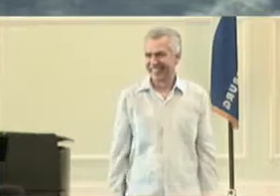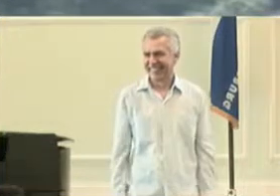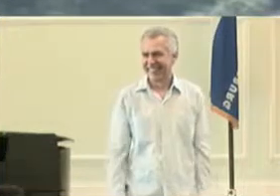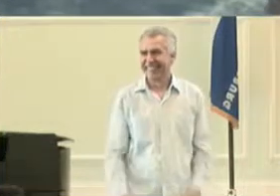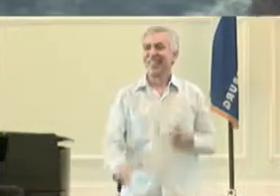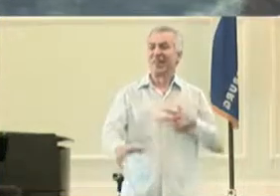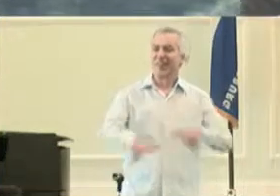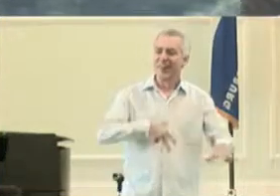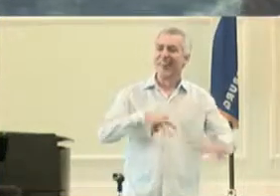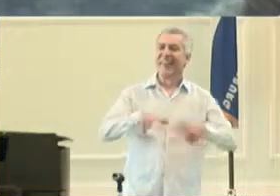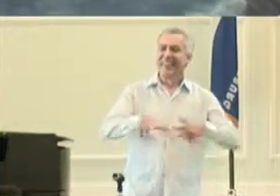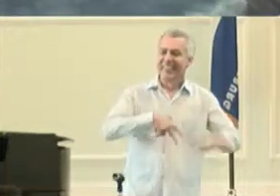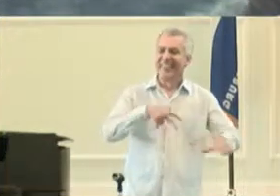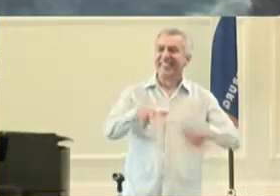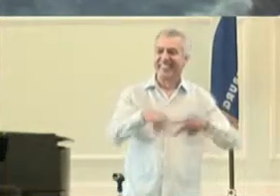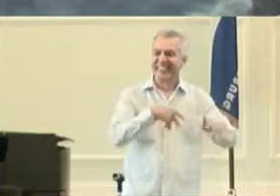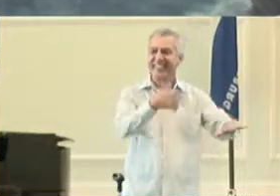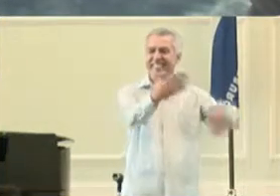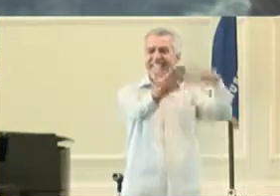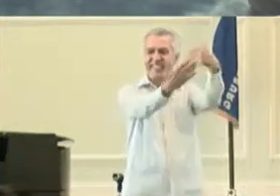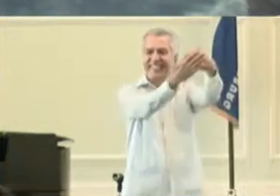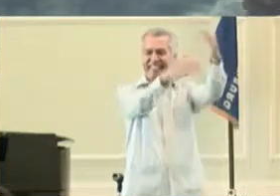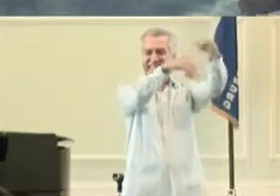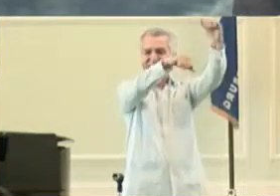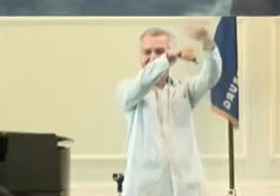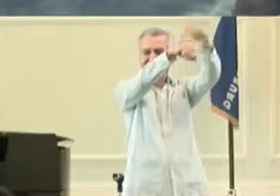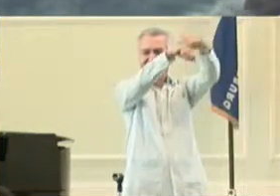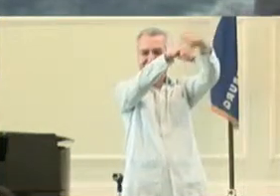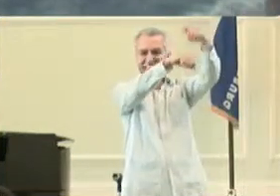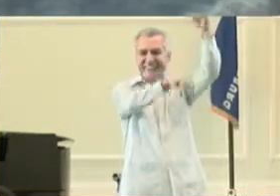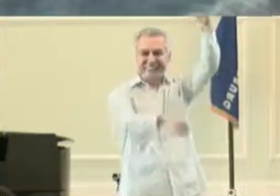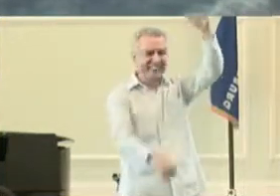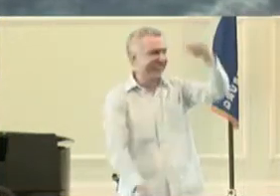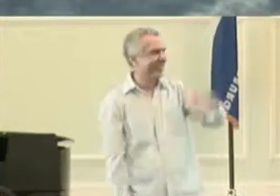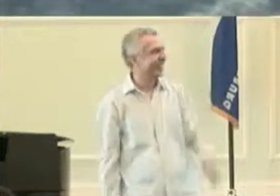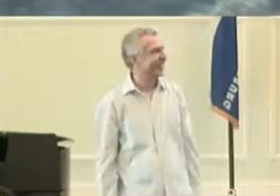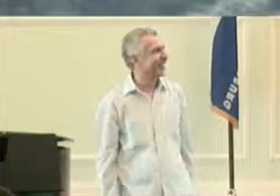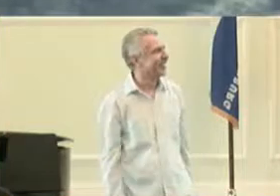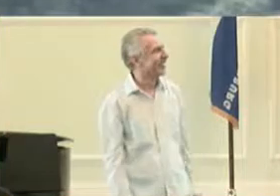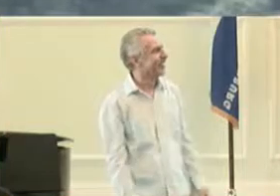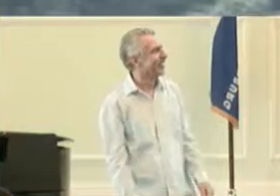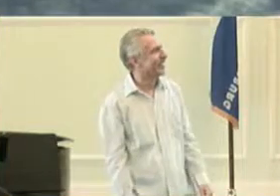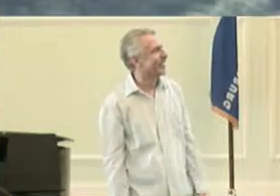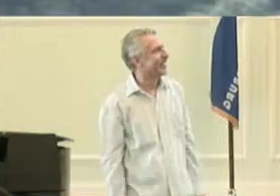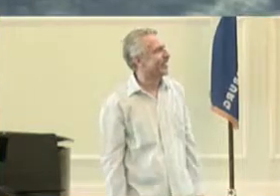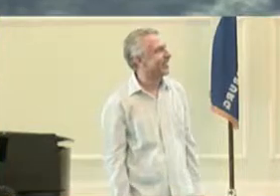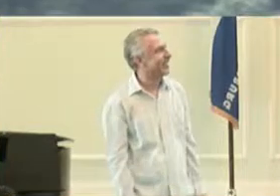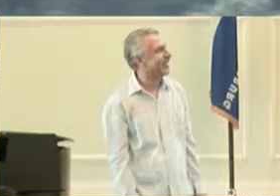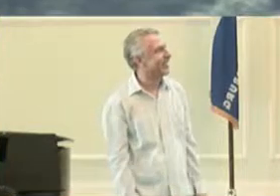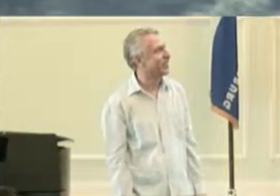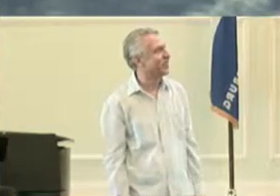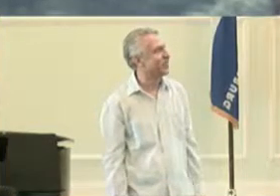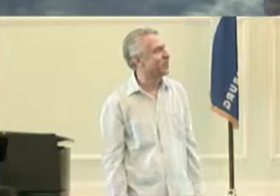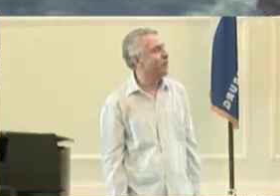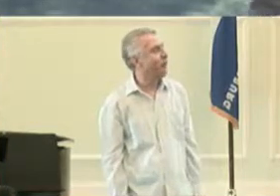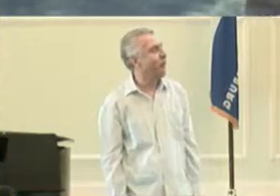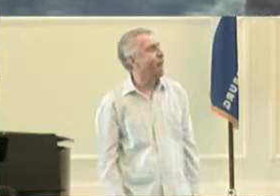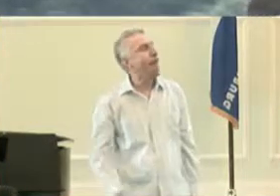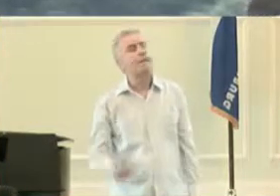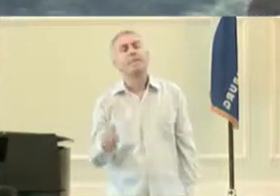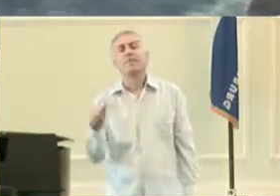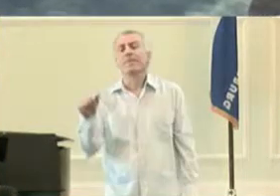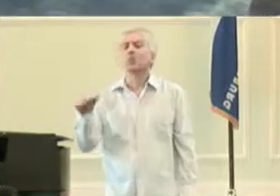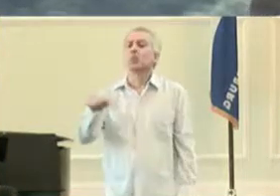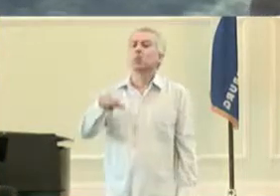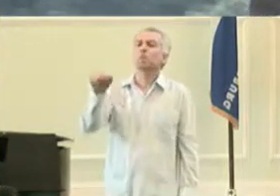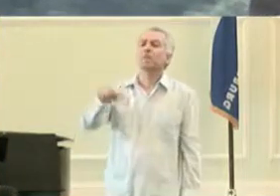witness where God spoke? Now, there is another place that people believe that this